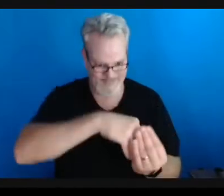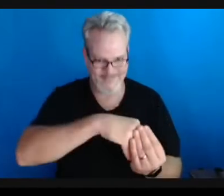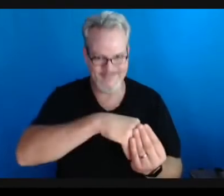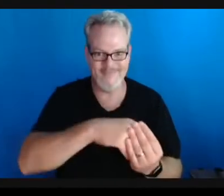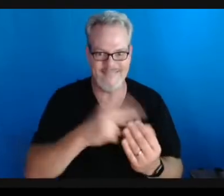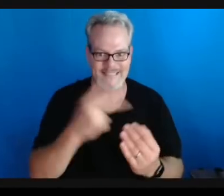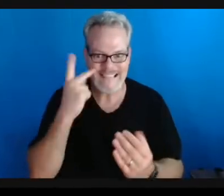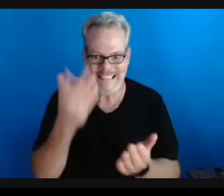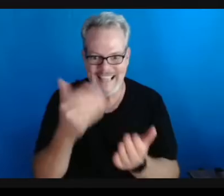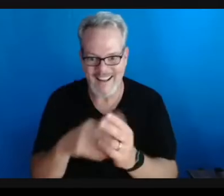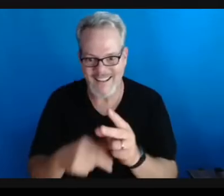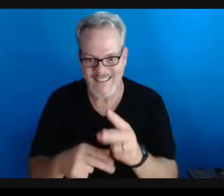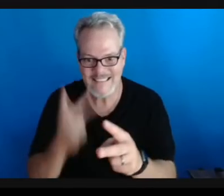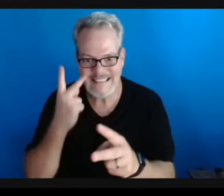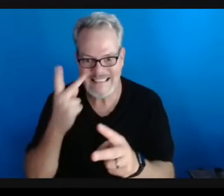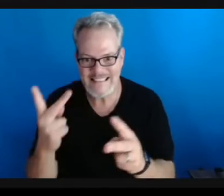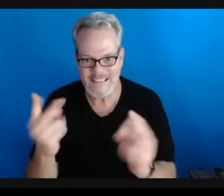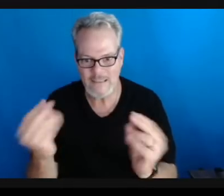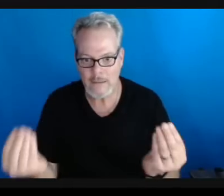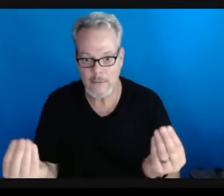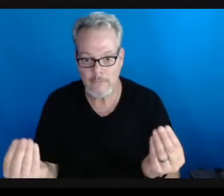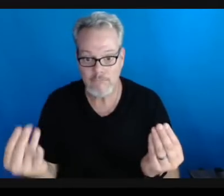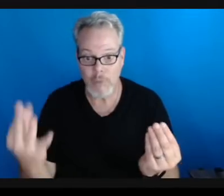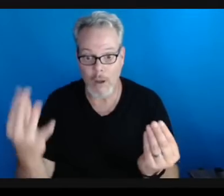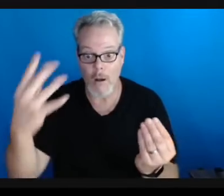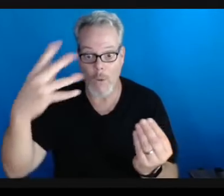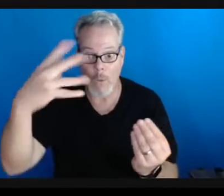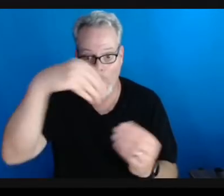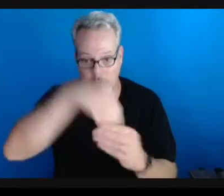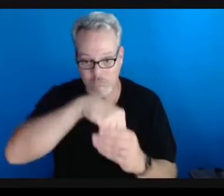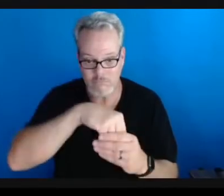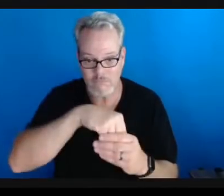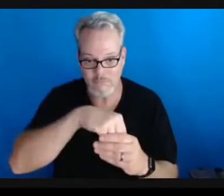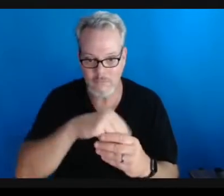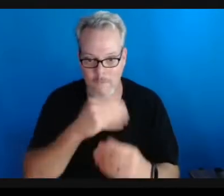didn't. One more time.